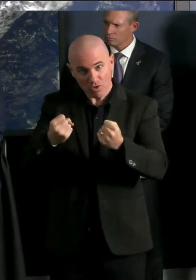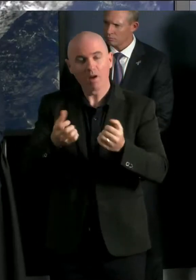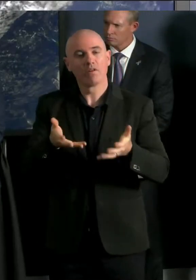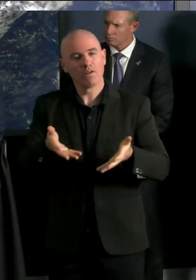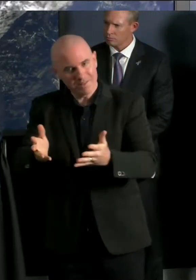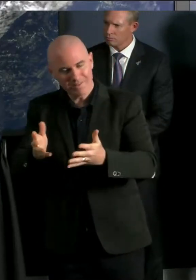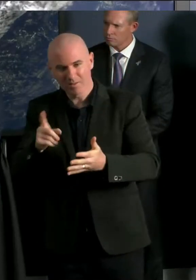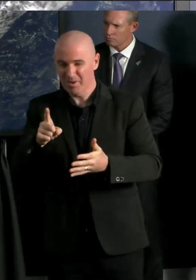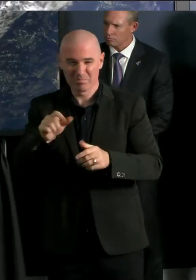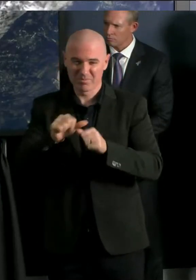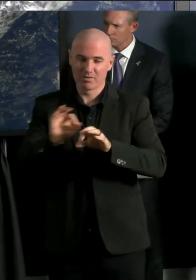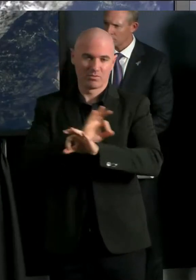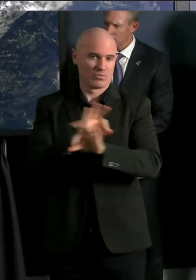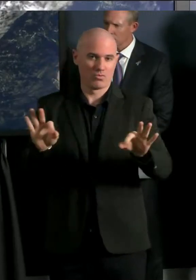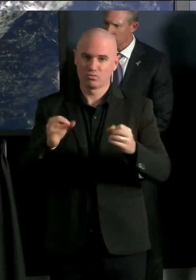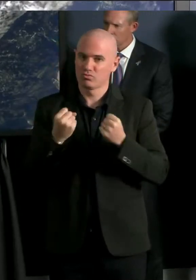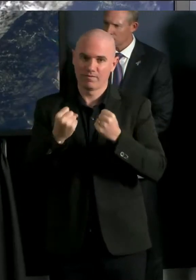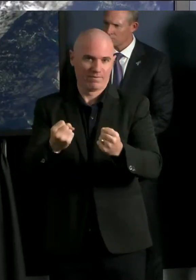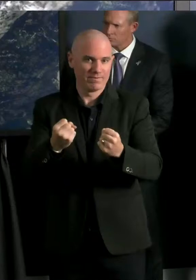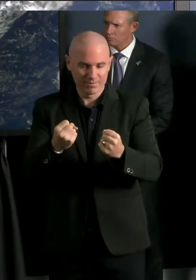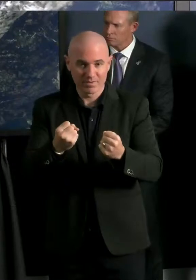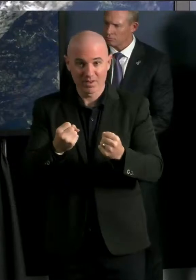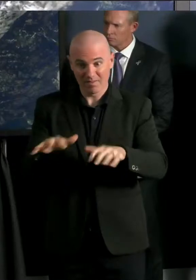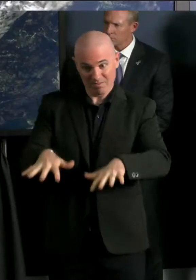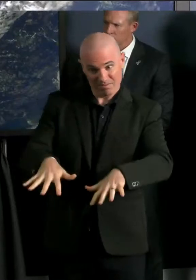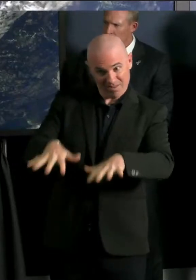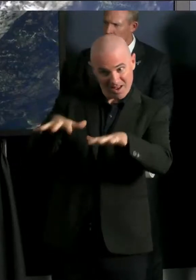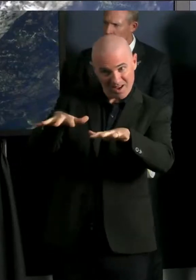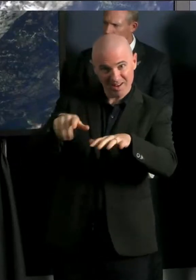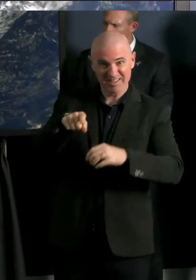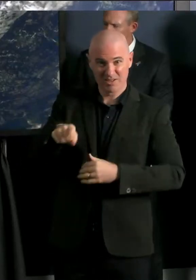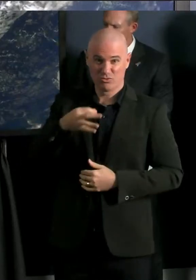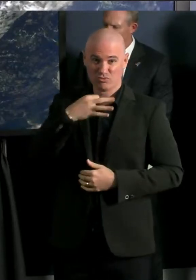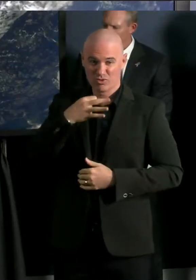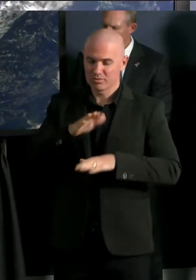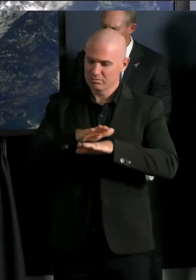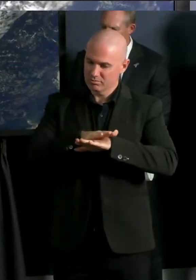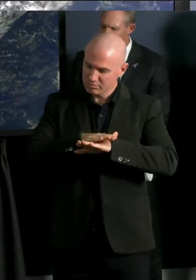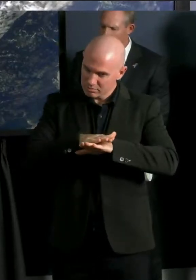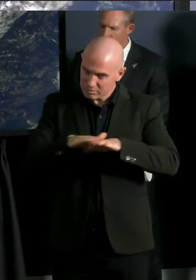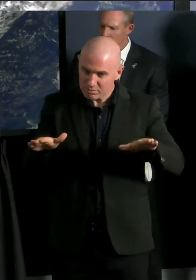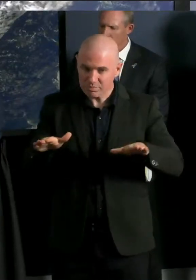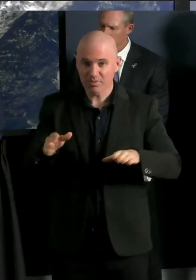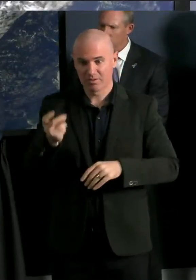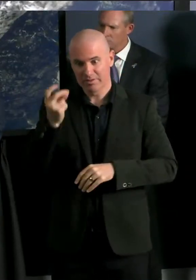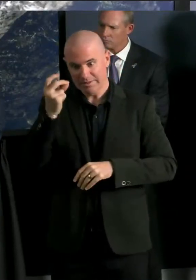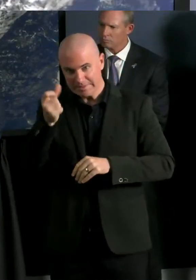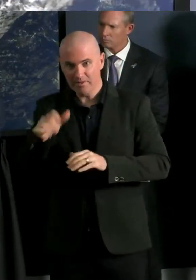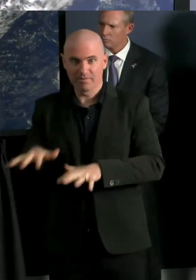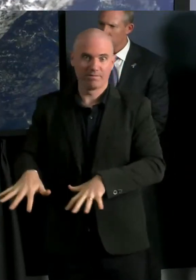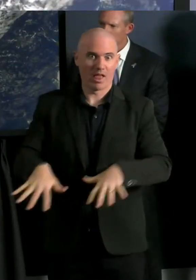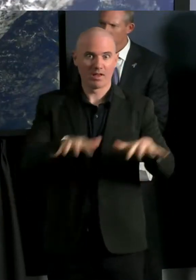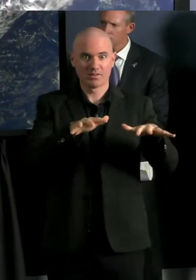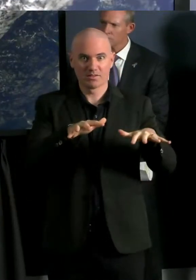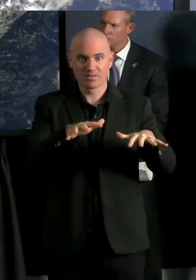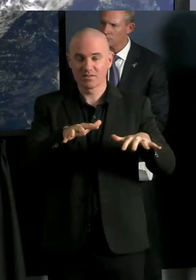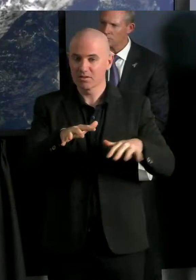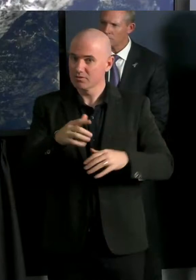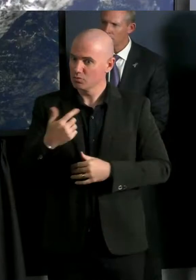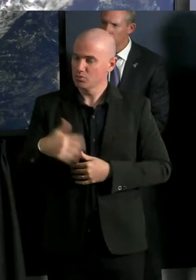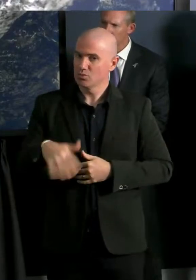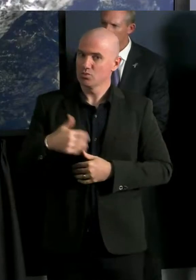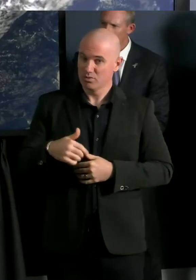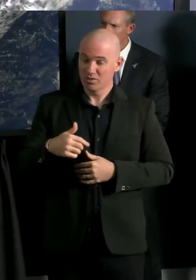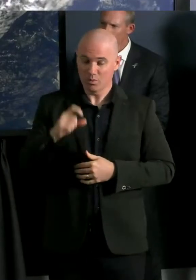it's flooded, forget it. It is dangerous and life-threatening flash floods that